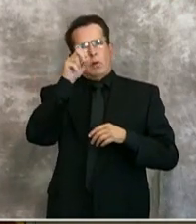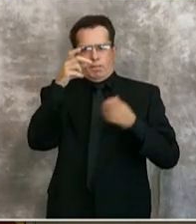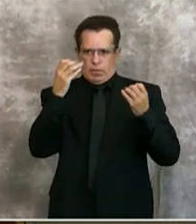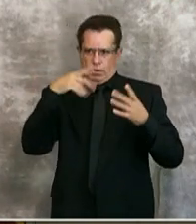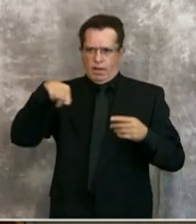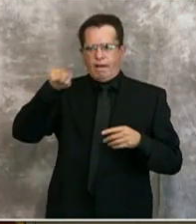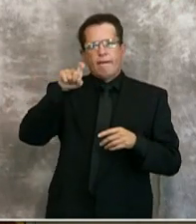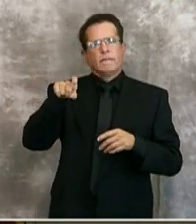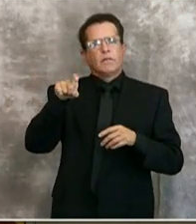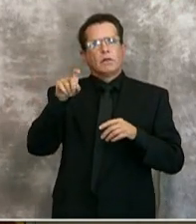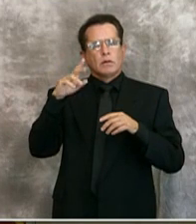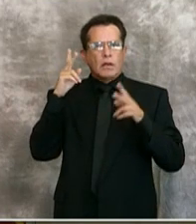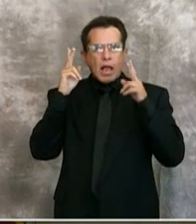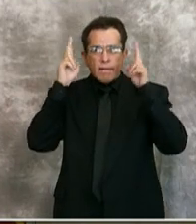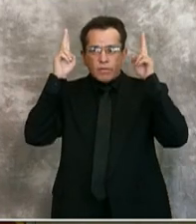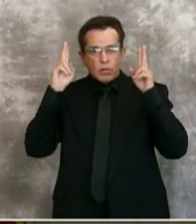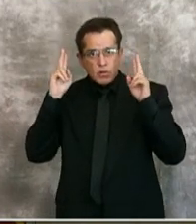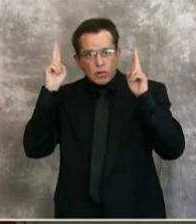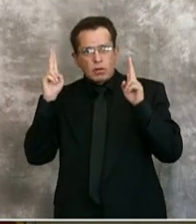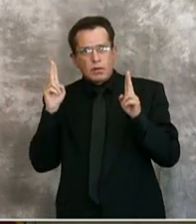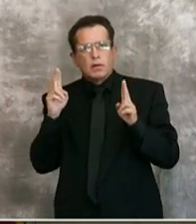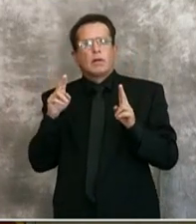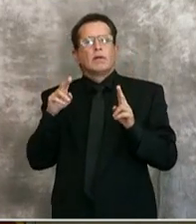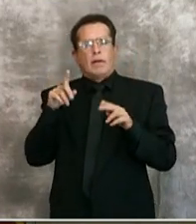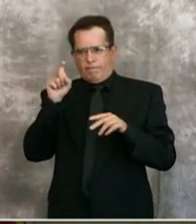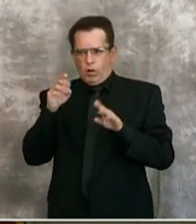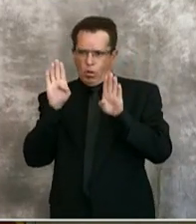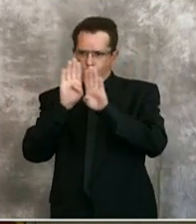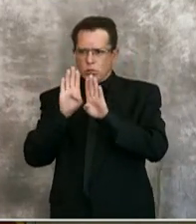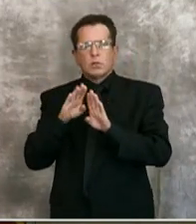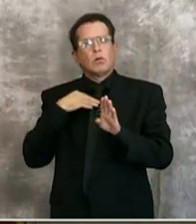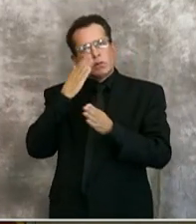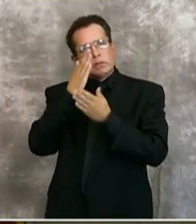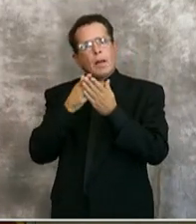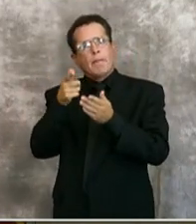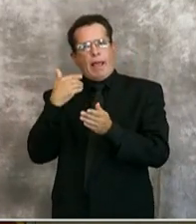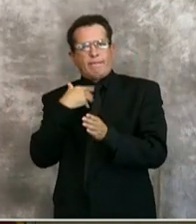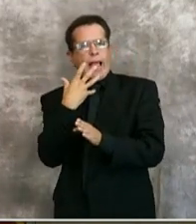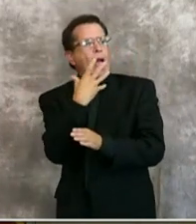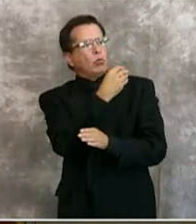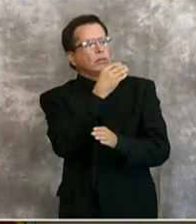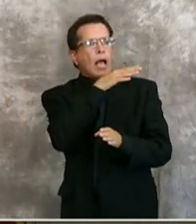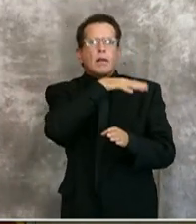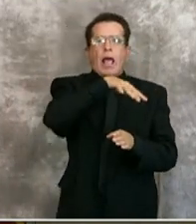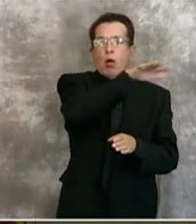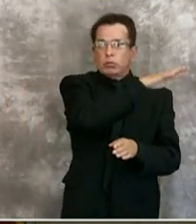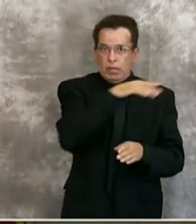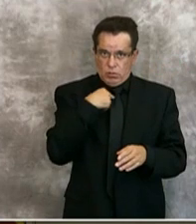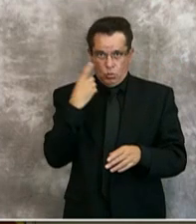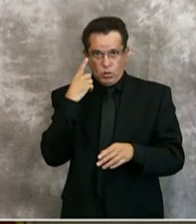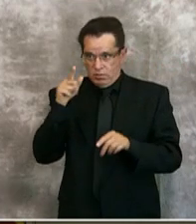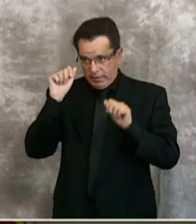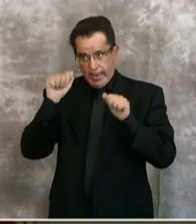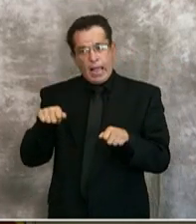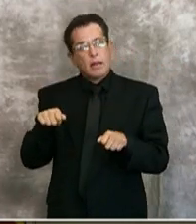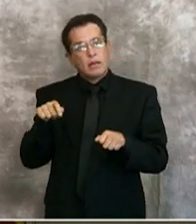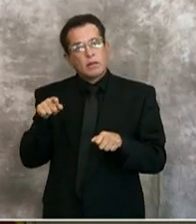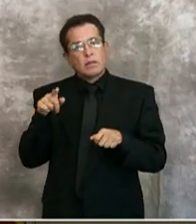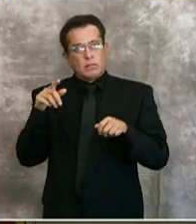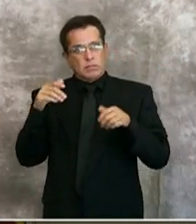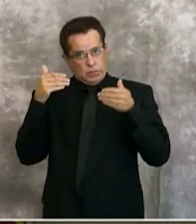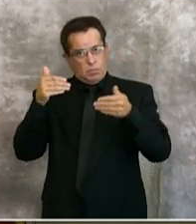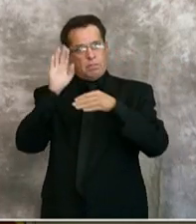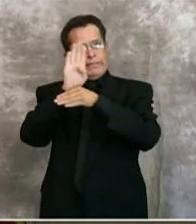speaking with a hairstylist who has a private back patio at their shop. Although it's not ideal, will they be able to give haircuts